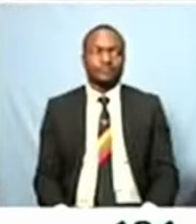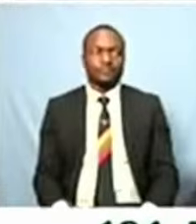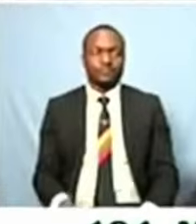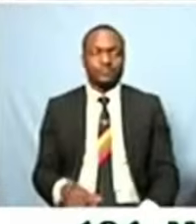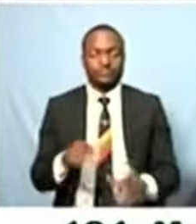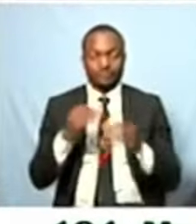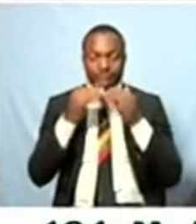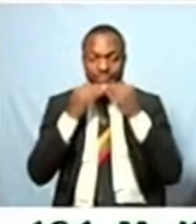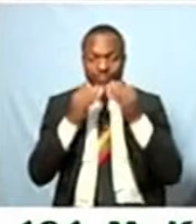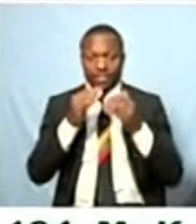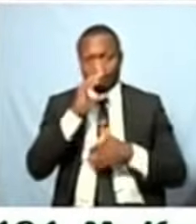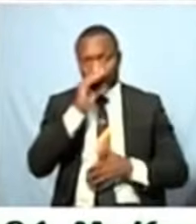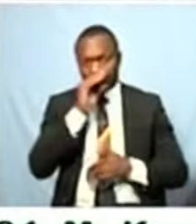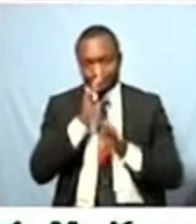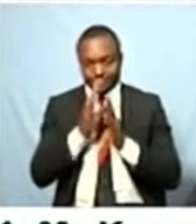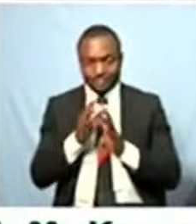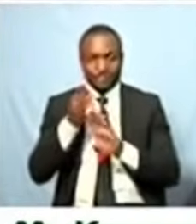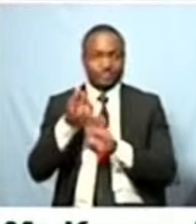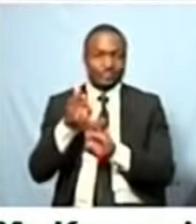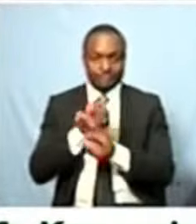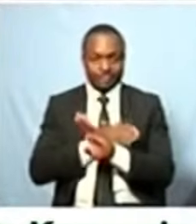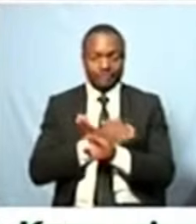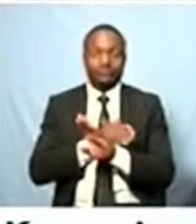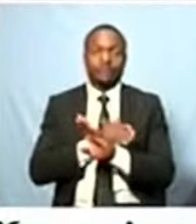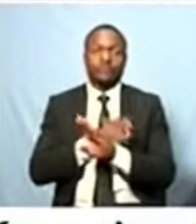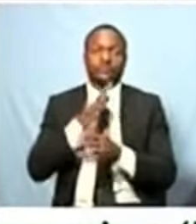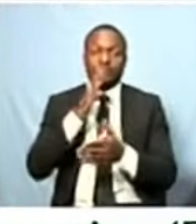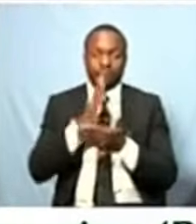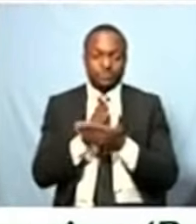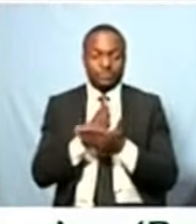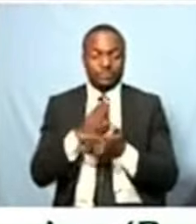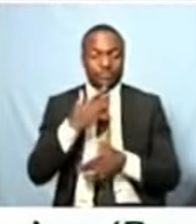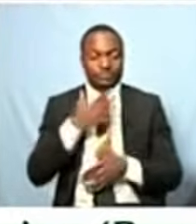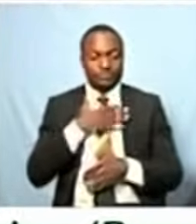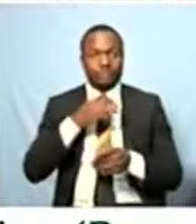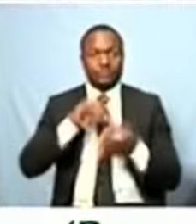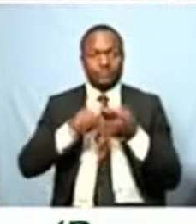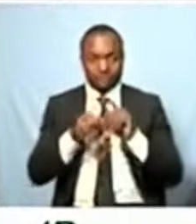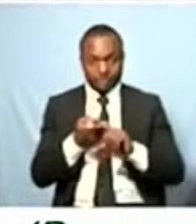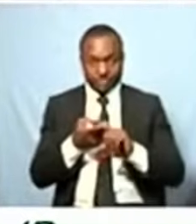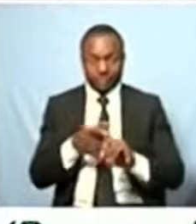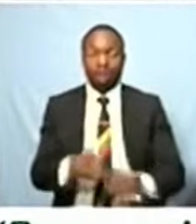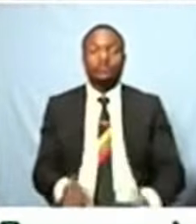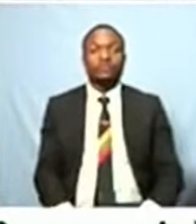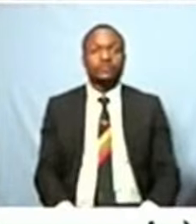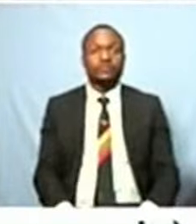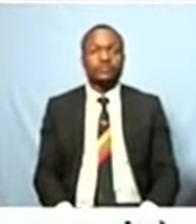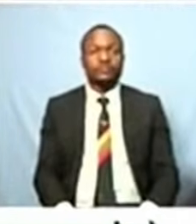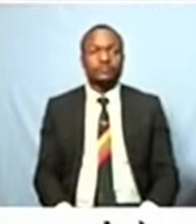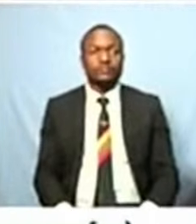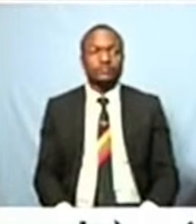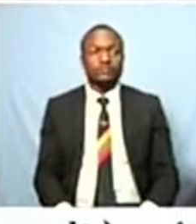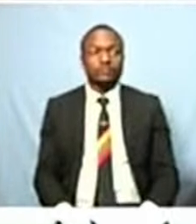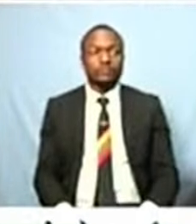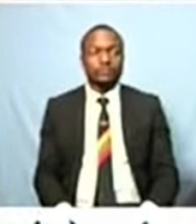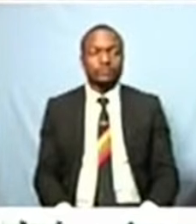Thank you so much, Madam Speaker. Before I was interrupted by my dear colleague, who has been